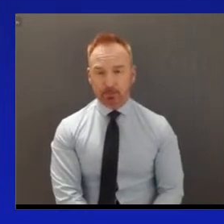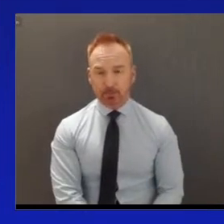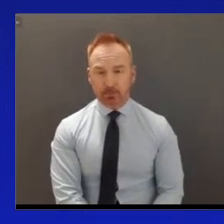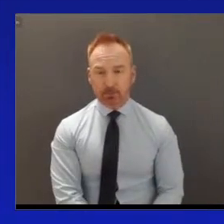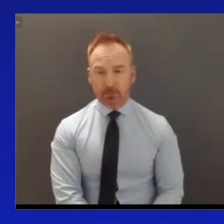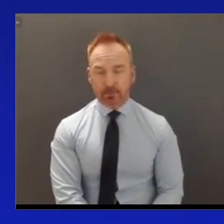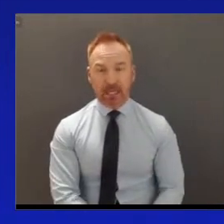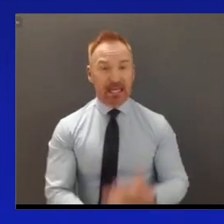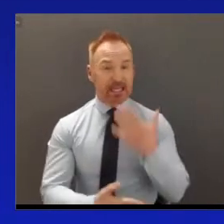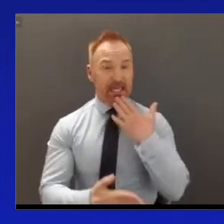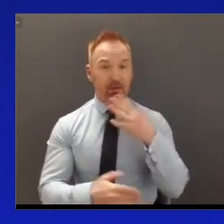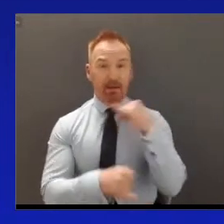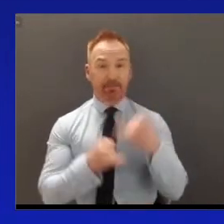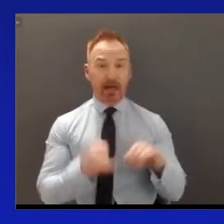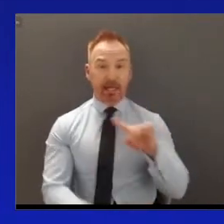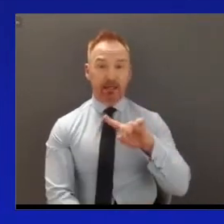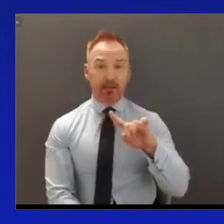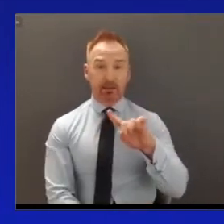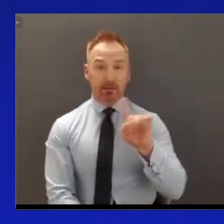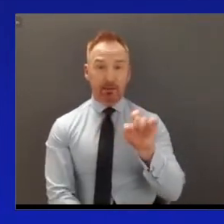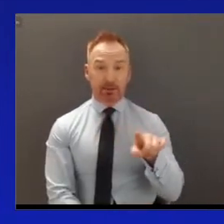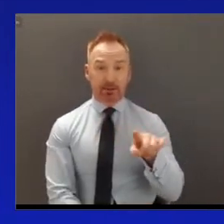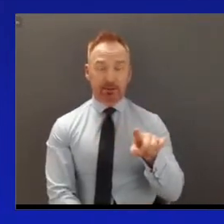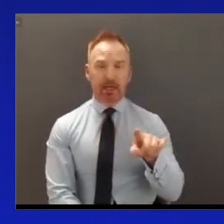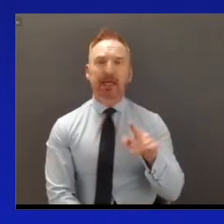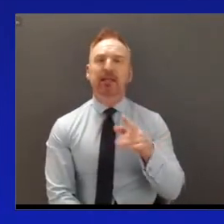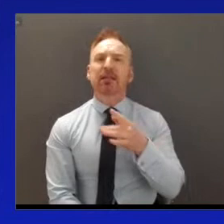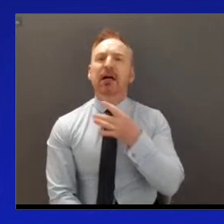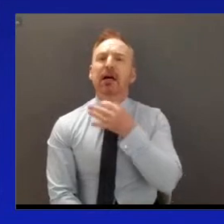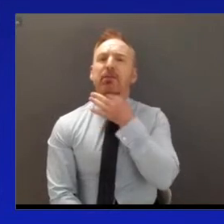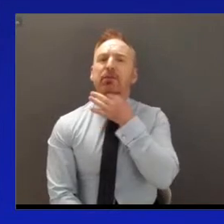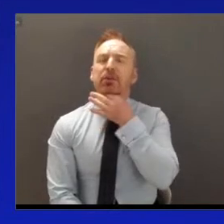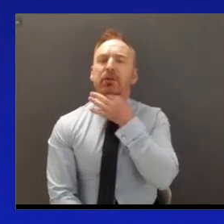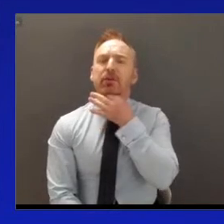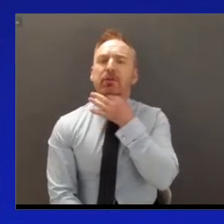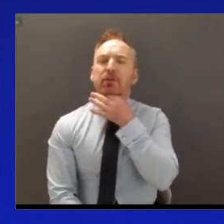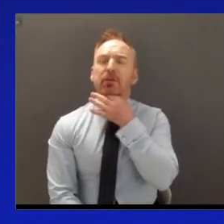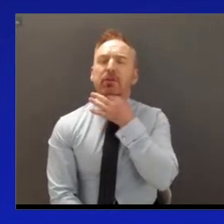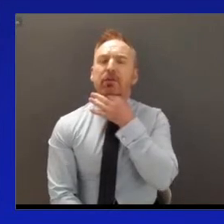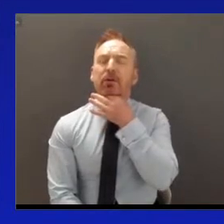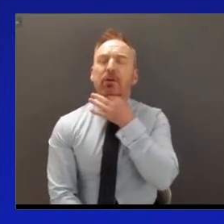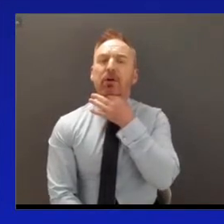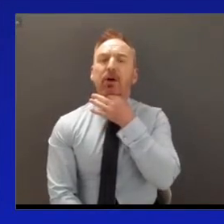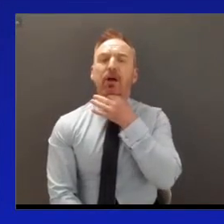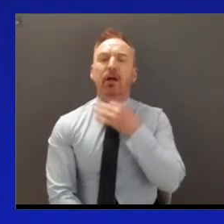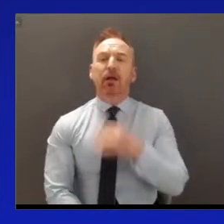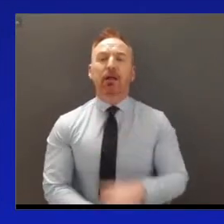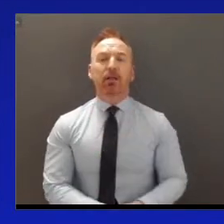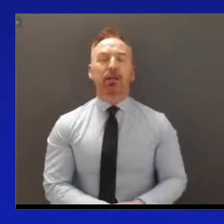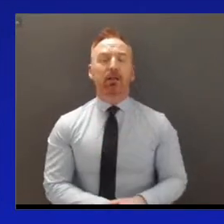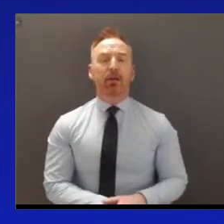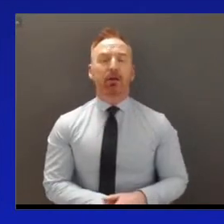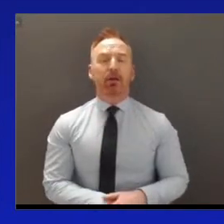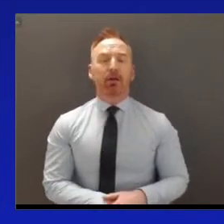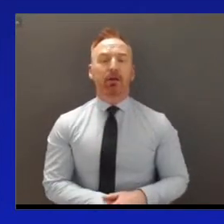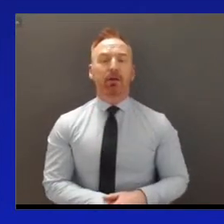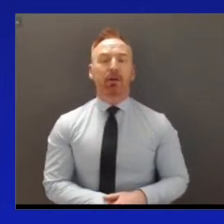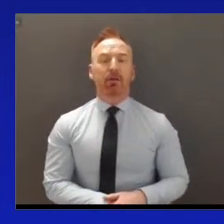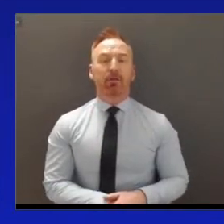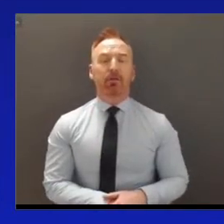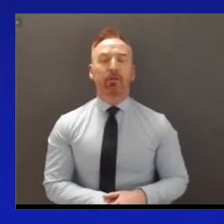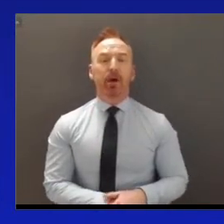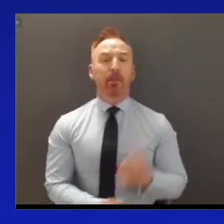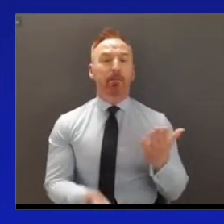final question. What are the exceptions or the rollout for people who might have a